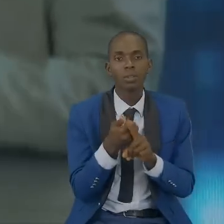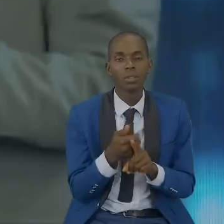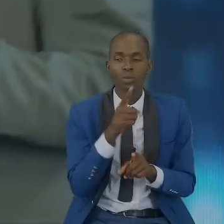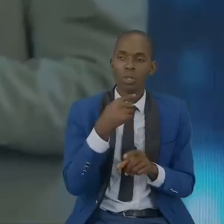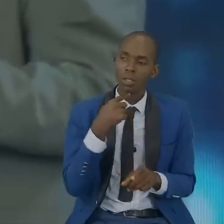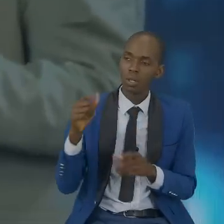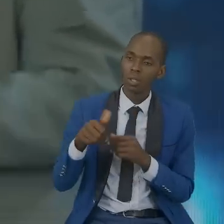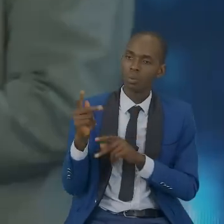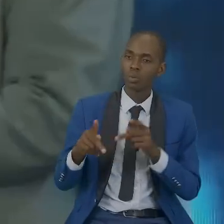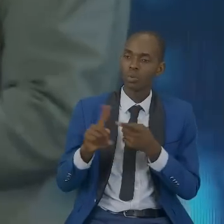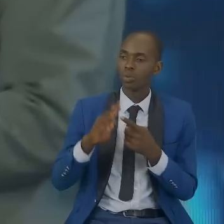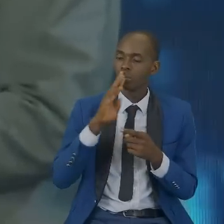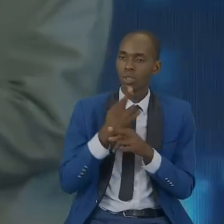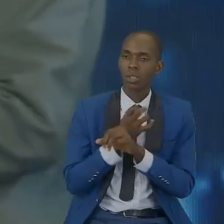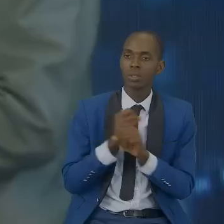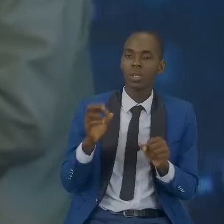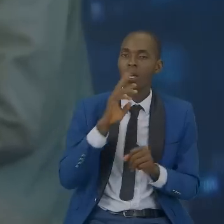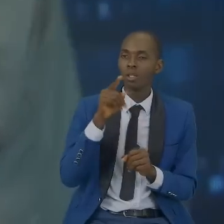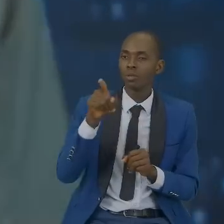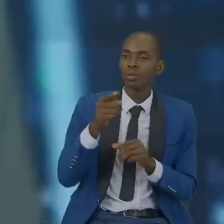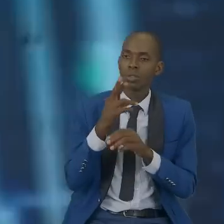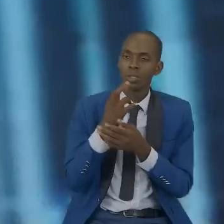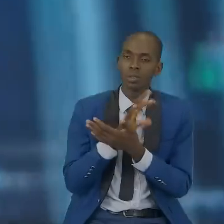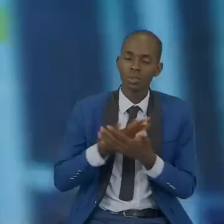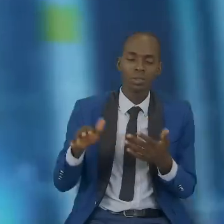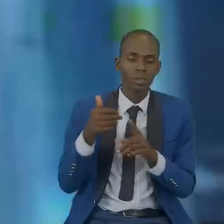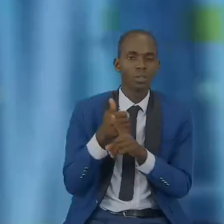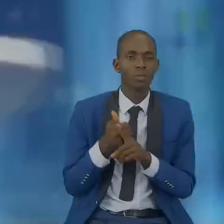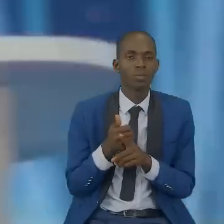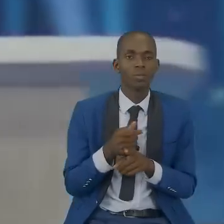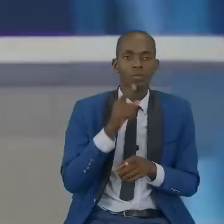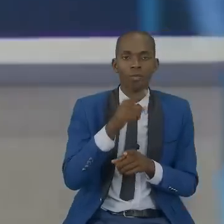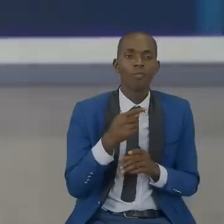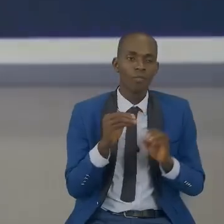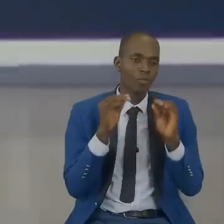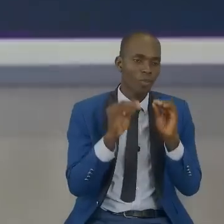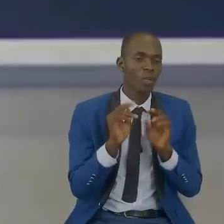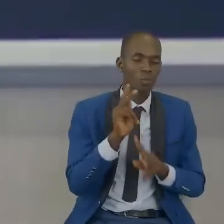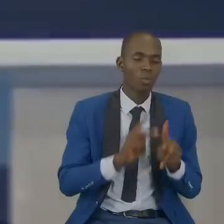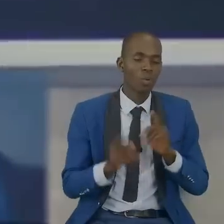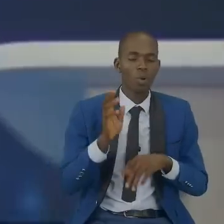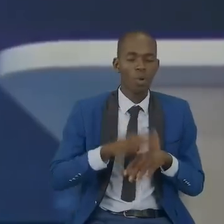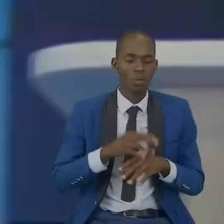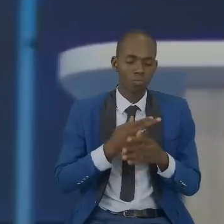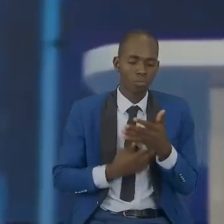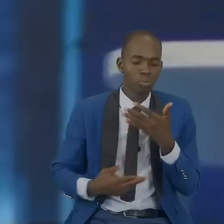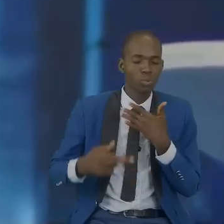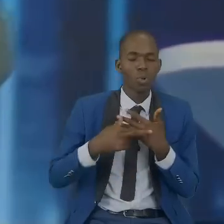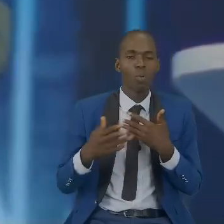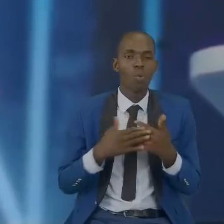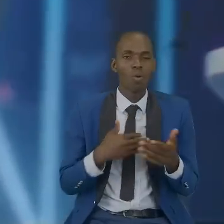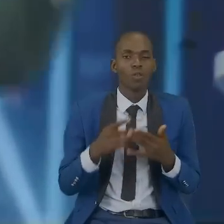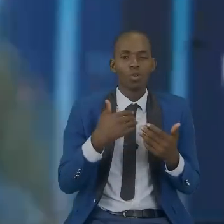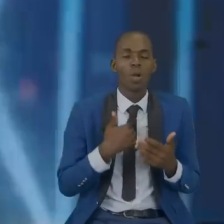people to be righteous, are you righteous? You teach restitution. Whatever we have taken from others,